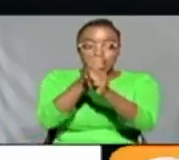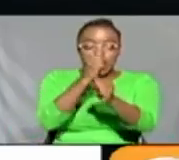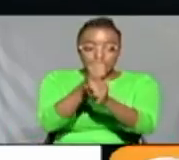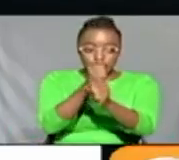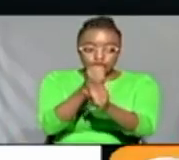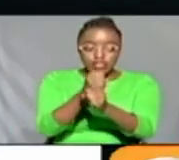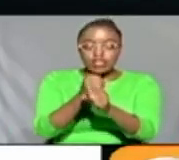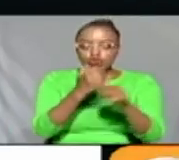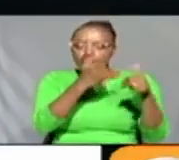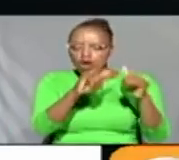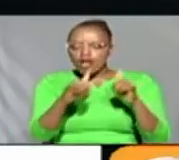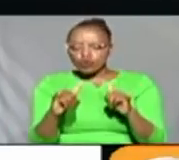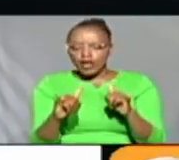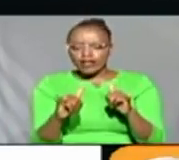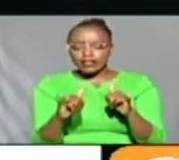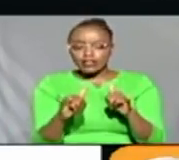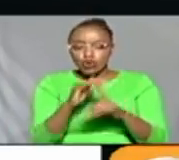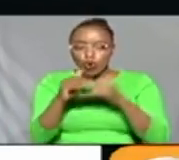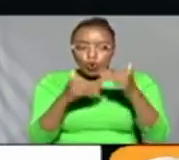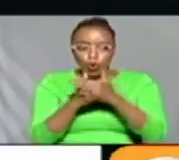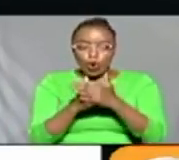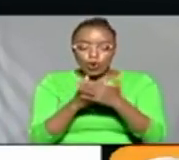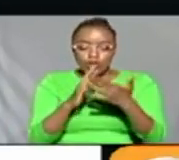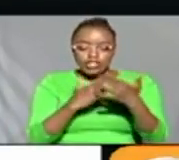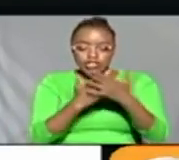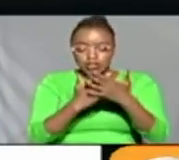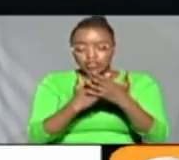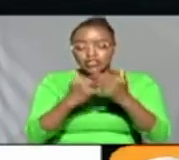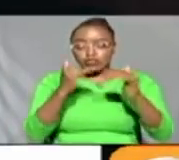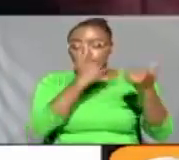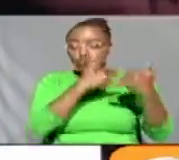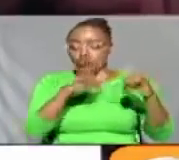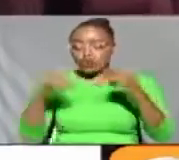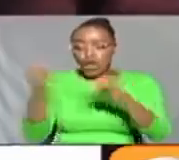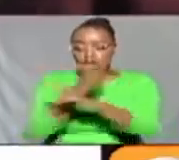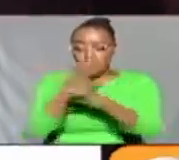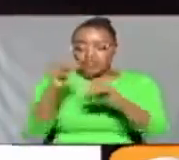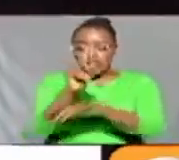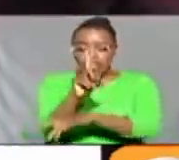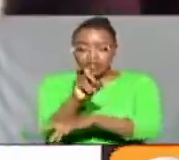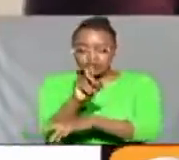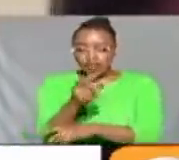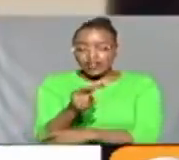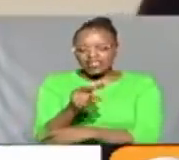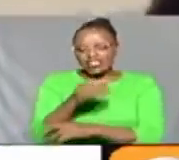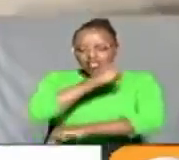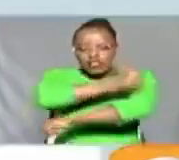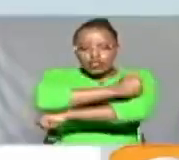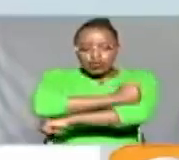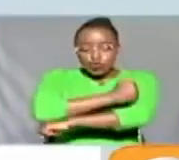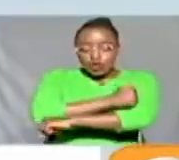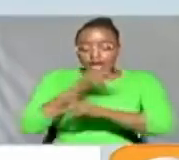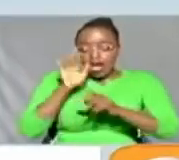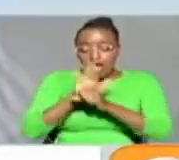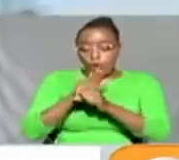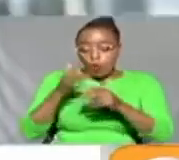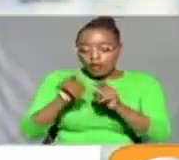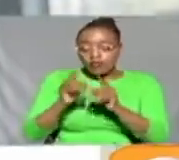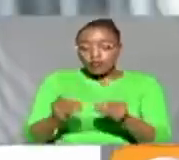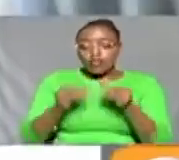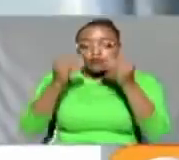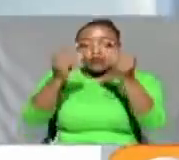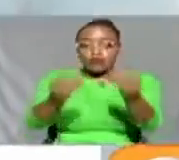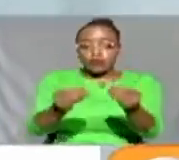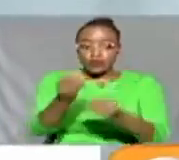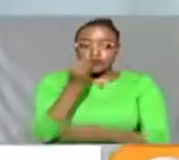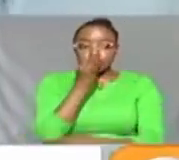no effort or resource to fight this enemy. For now, the schools in which a majority of the Kenyans are based have provided